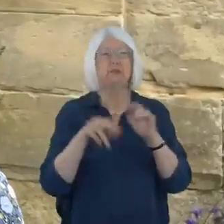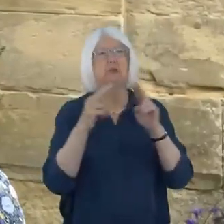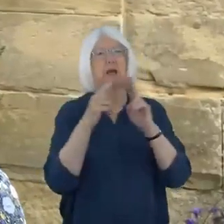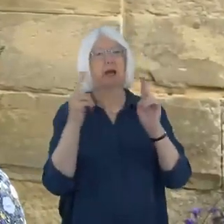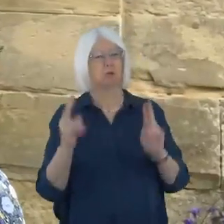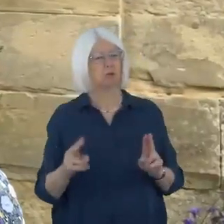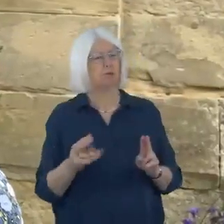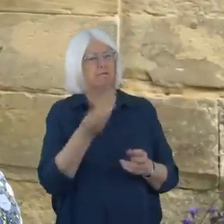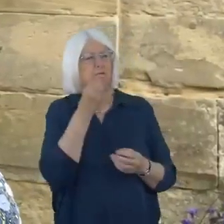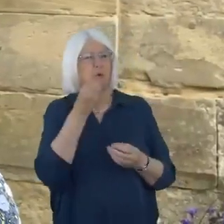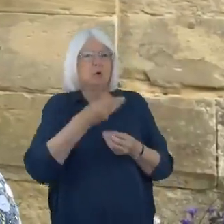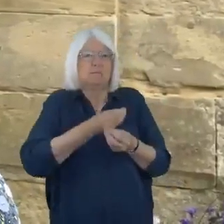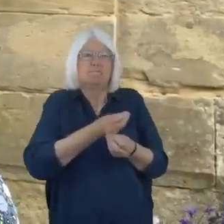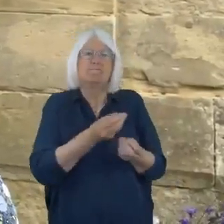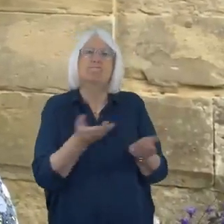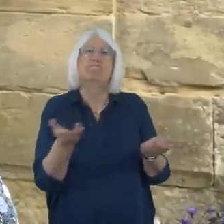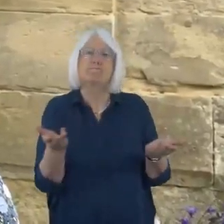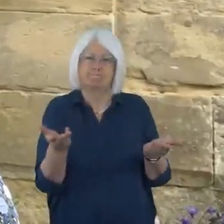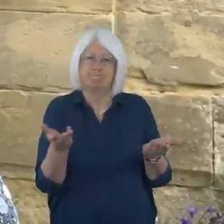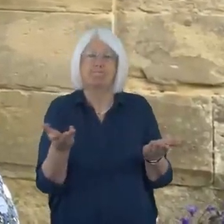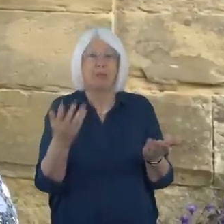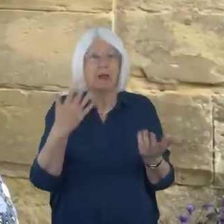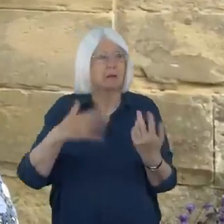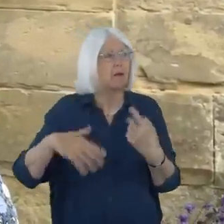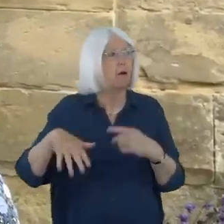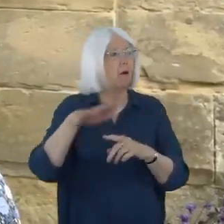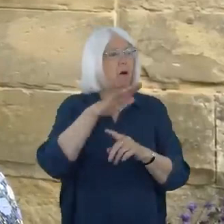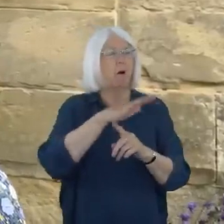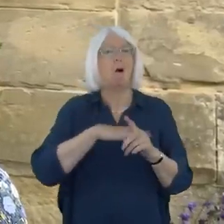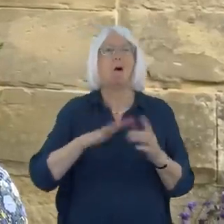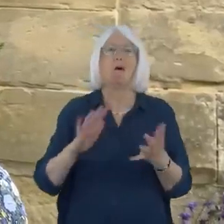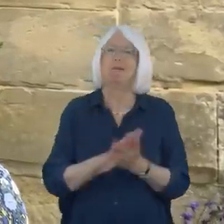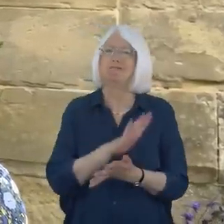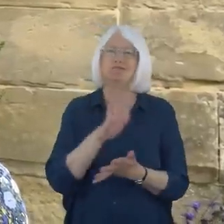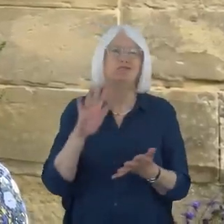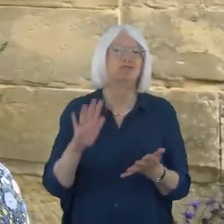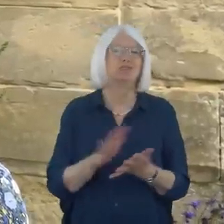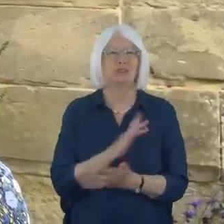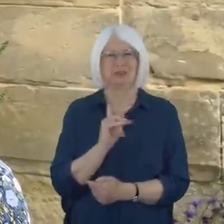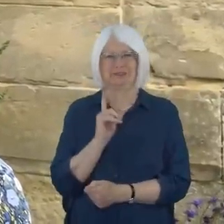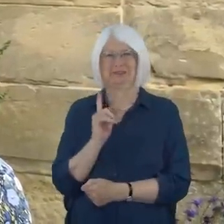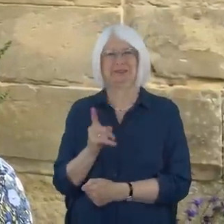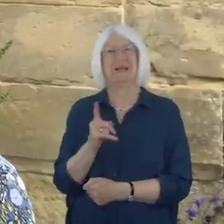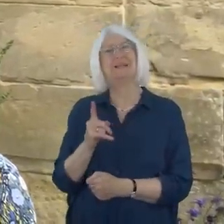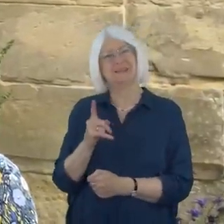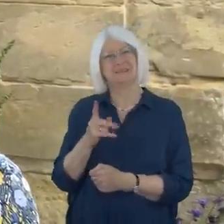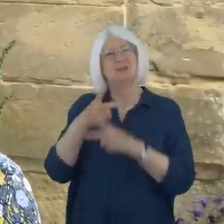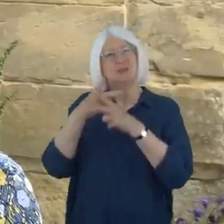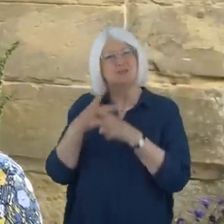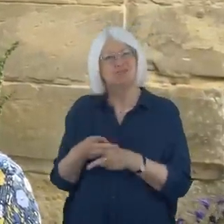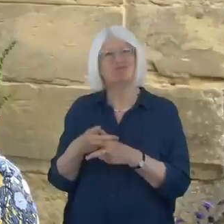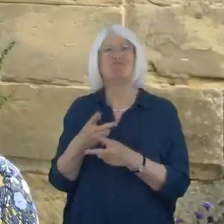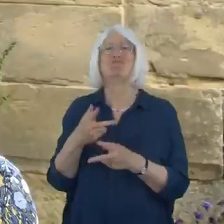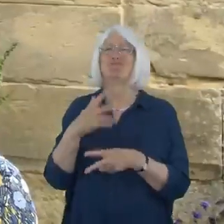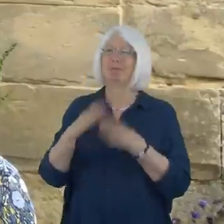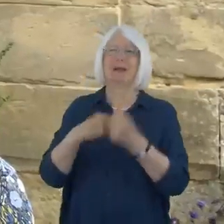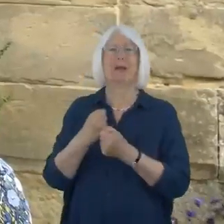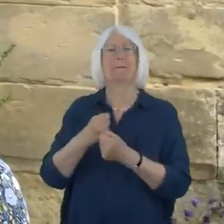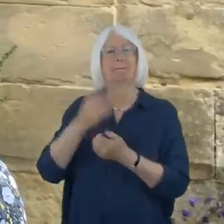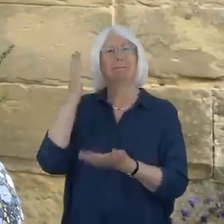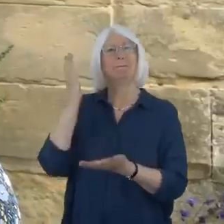set food before them, and he and his entire household rejoiced that he had become a believer in God.